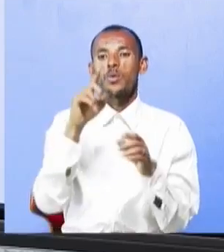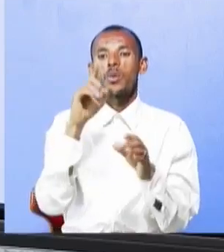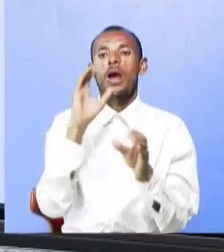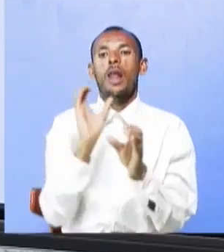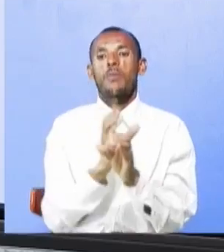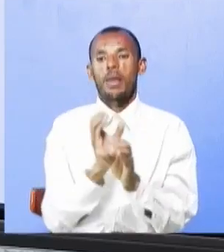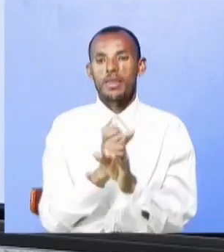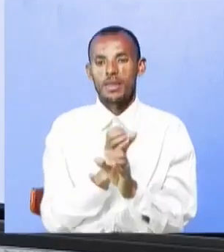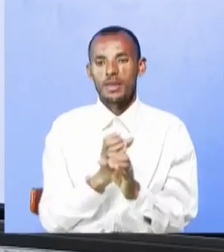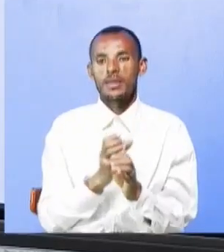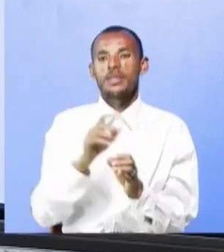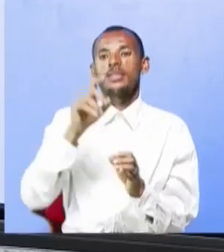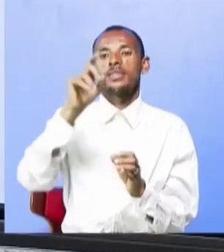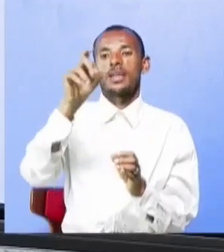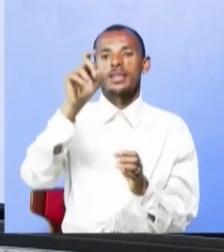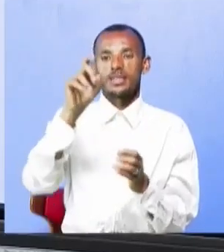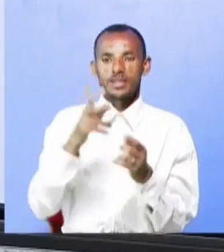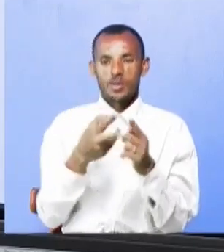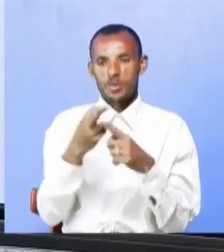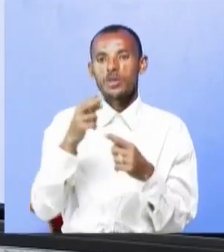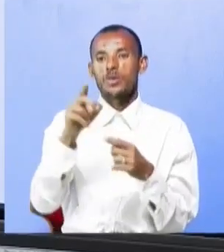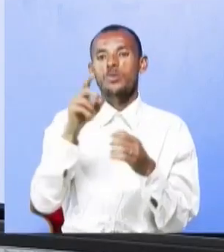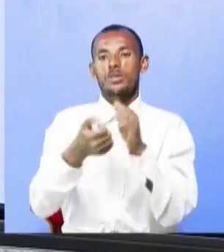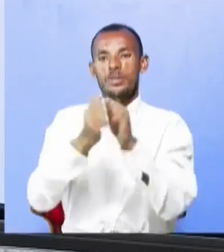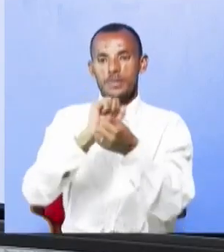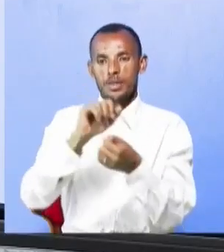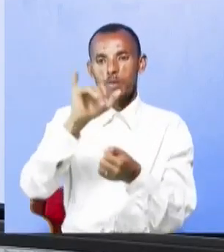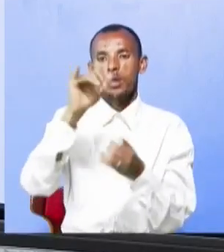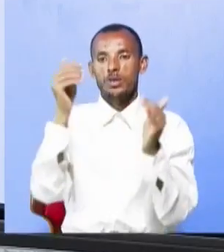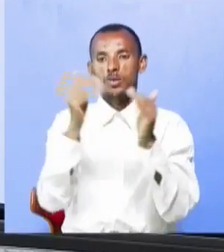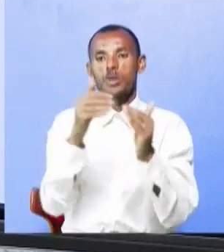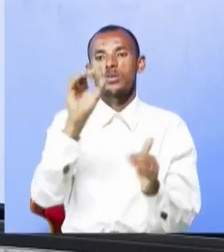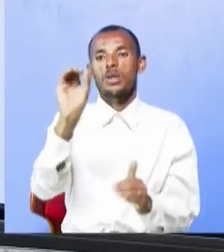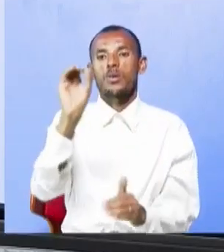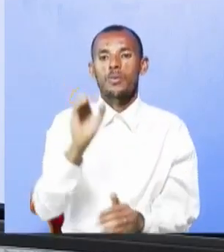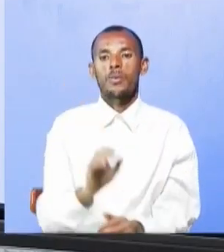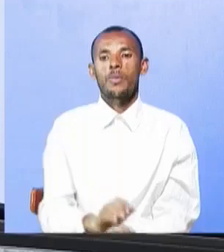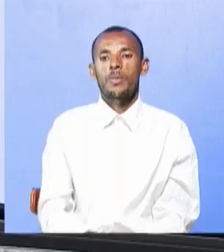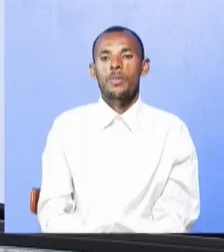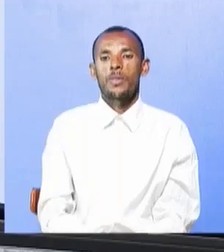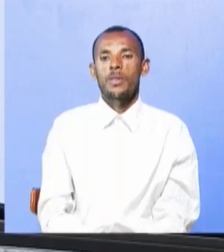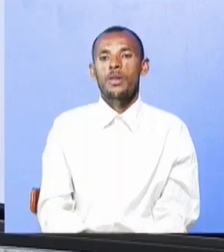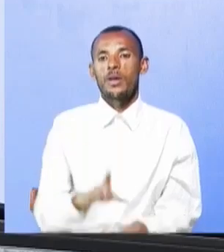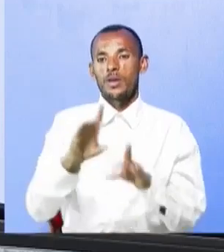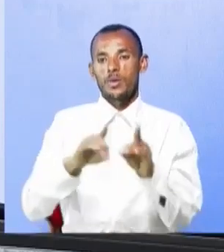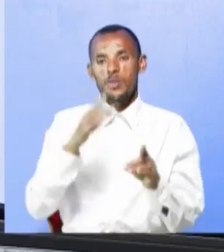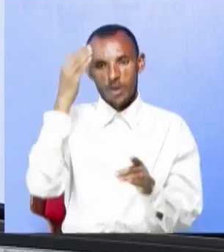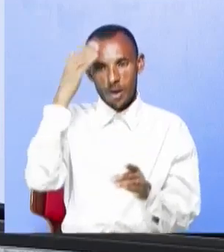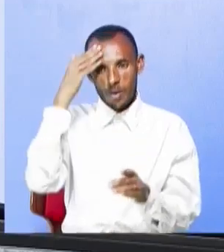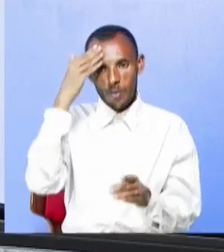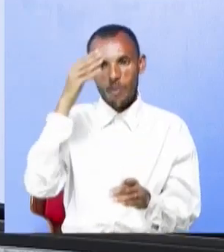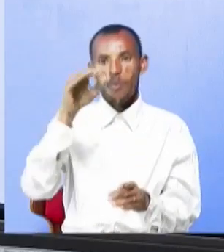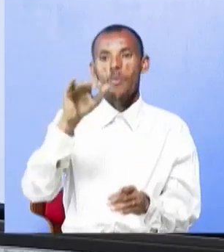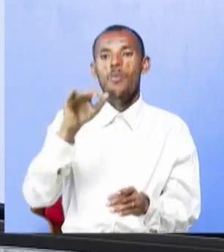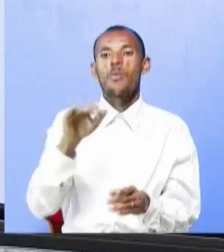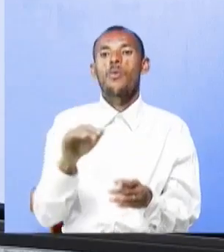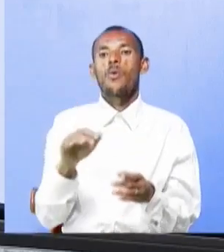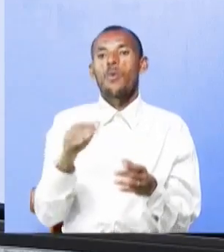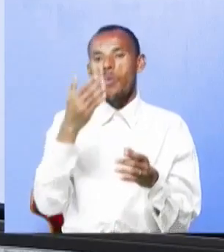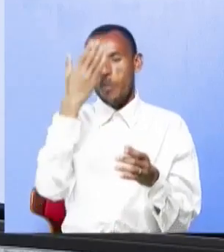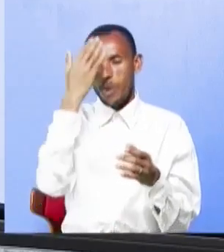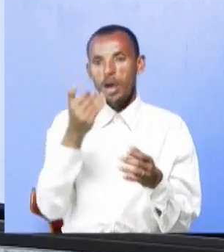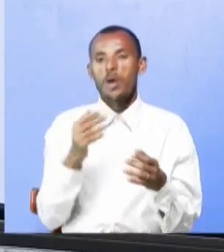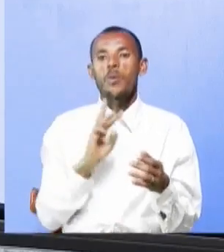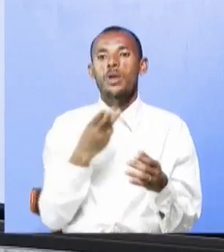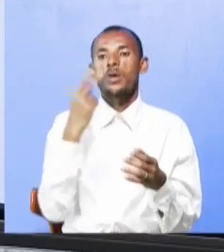calculating the x-intercept, you need to substitute y is equals to 0. Do you know why we are using y